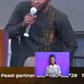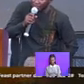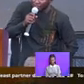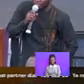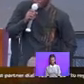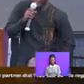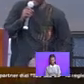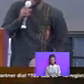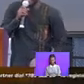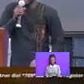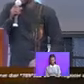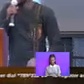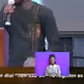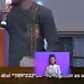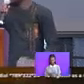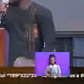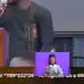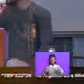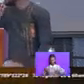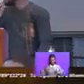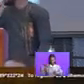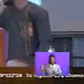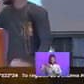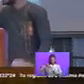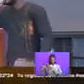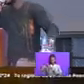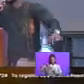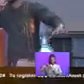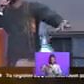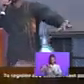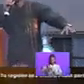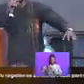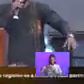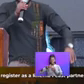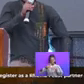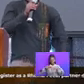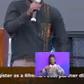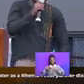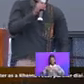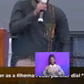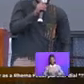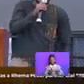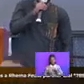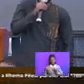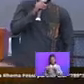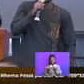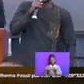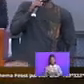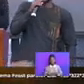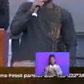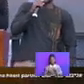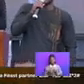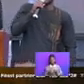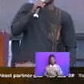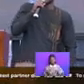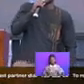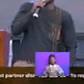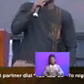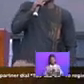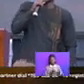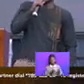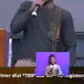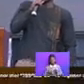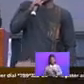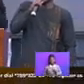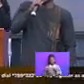them the rest of you stand on your feet stand on your feet and receive your Miracle now receive your Miracle